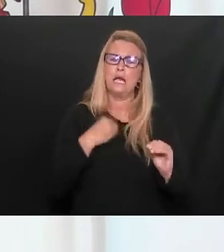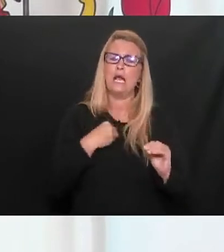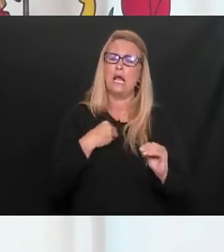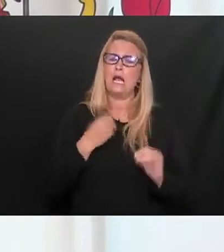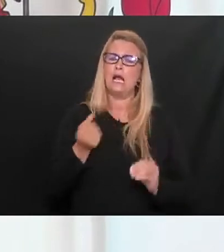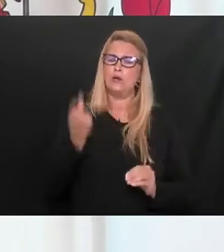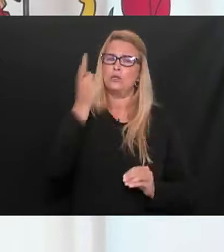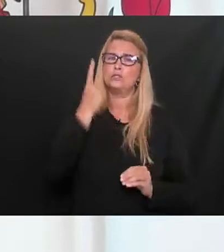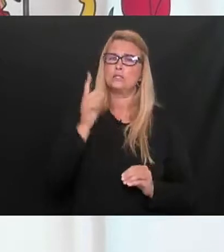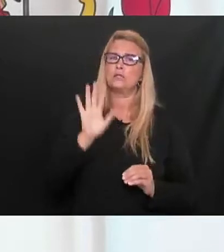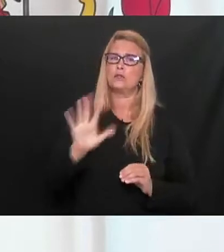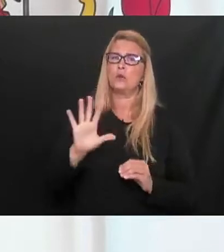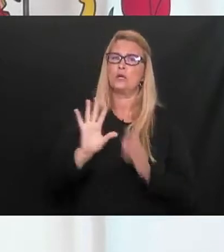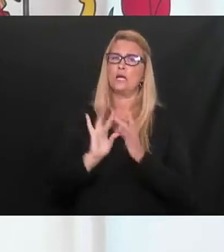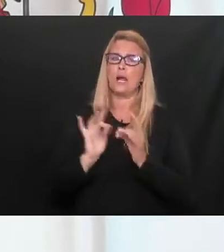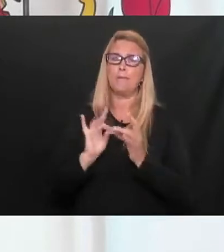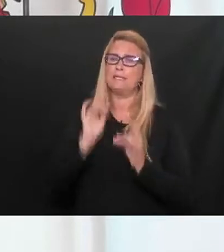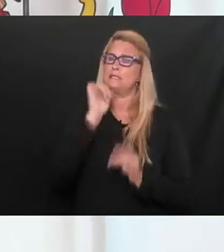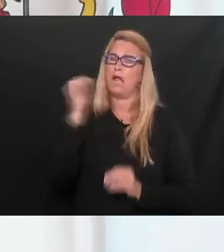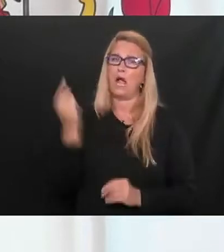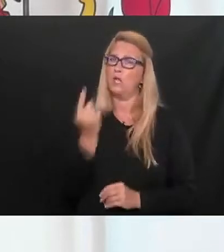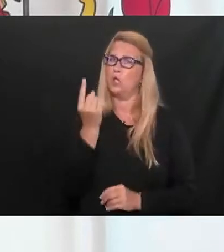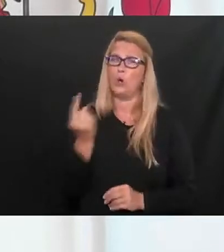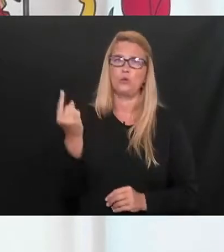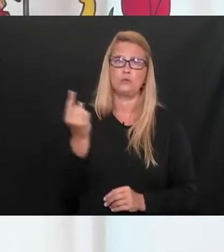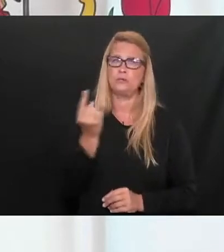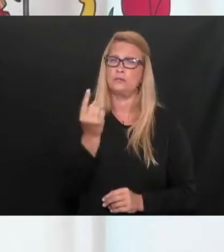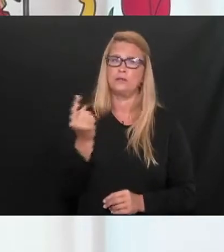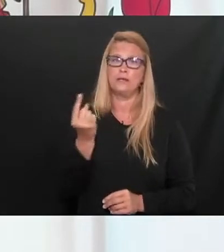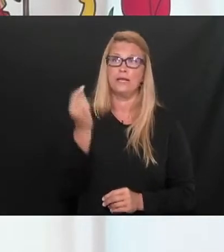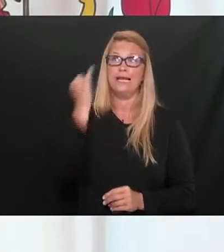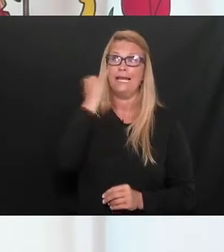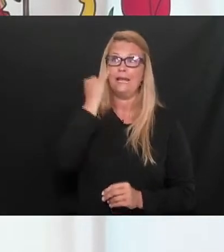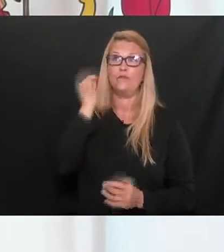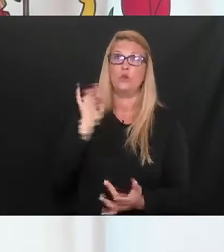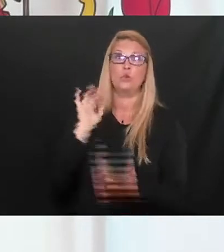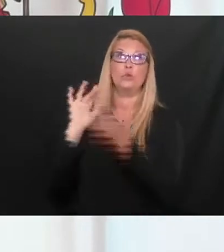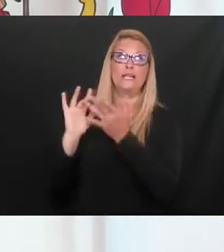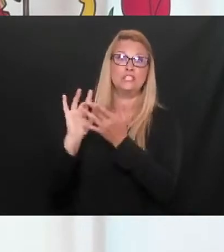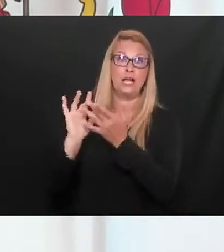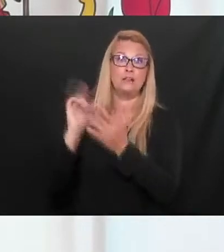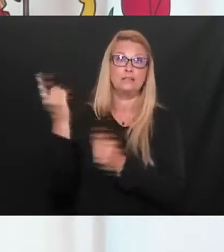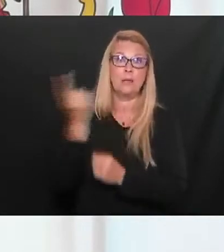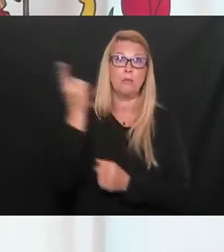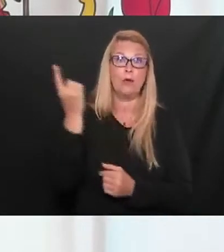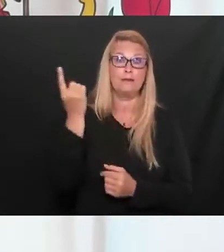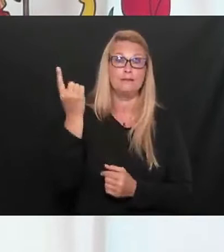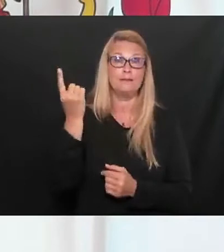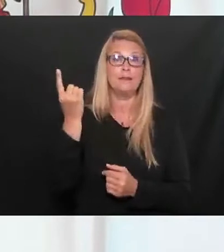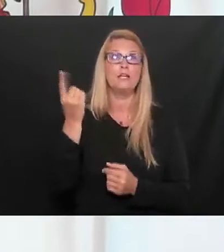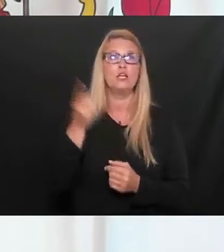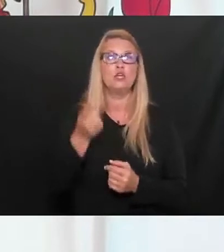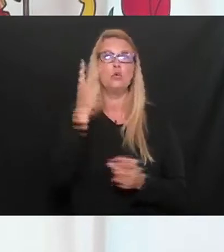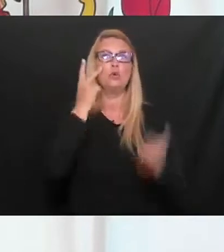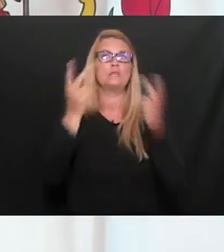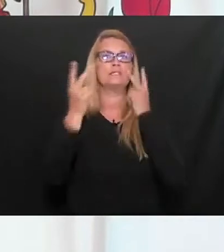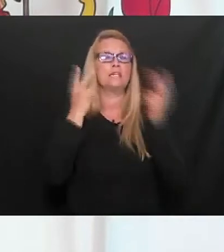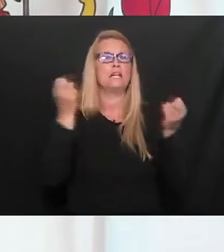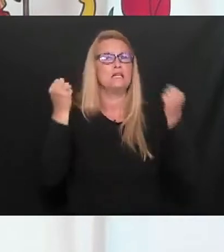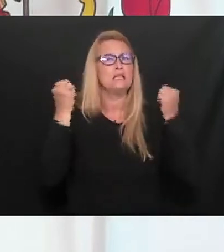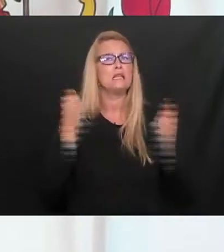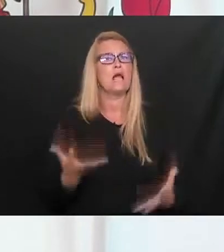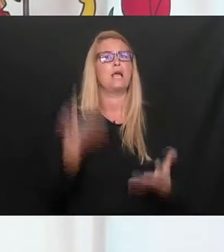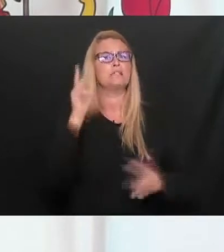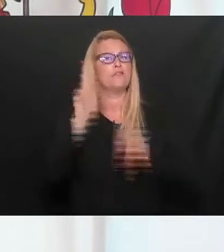sentiments about you're not alone if you just absolutely just reach out, and you'll see that lots and lots of folks will